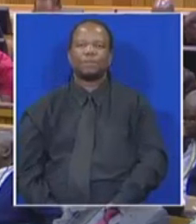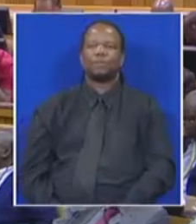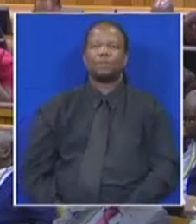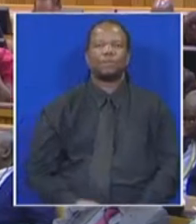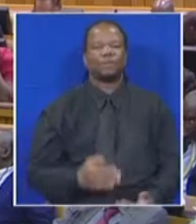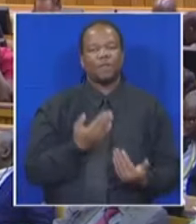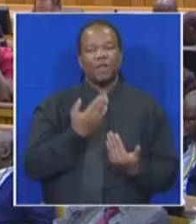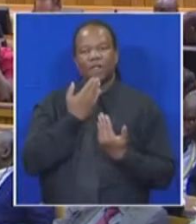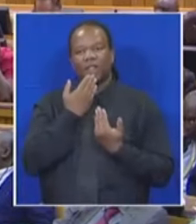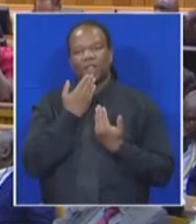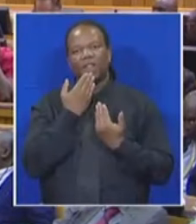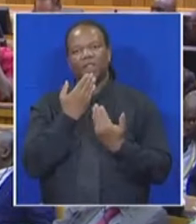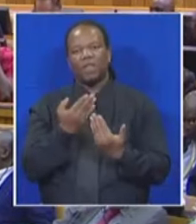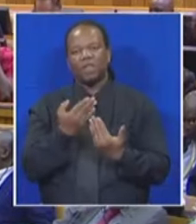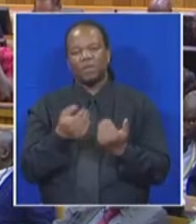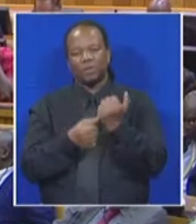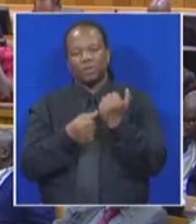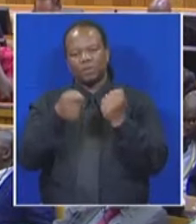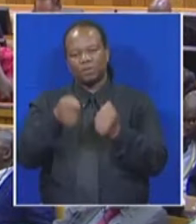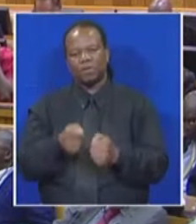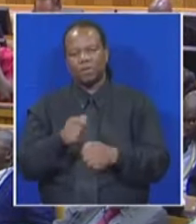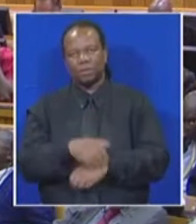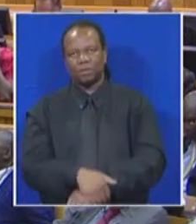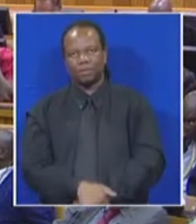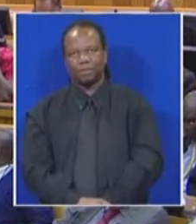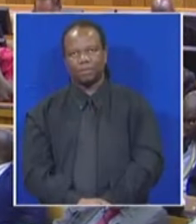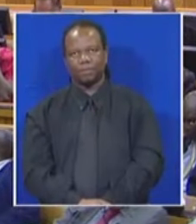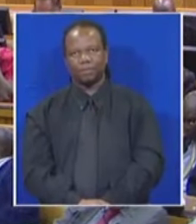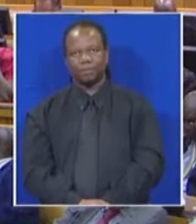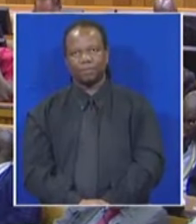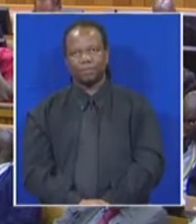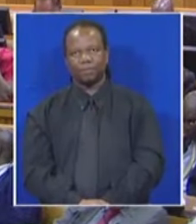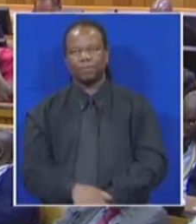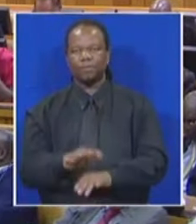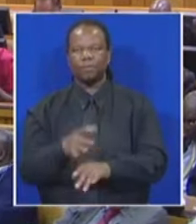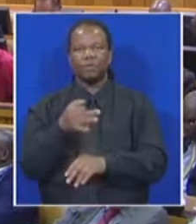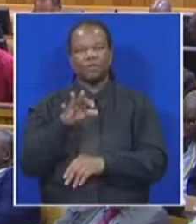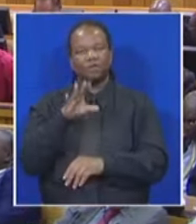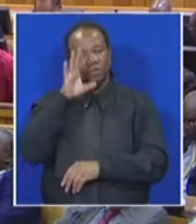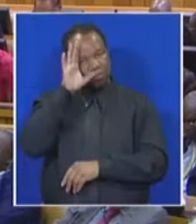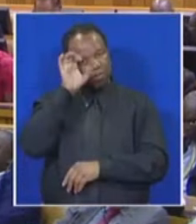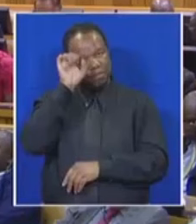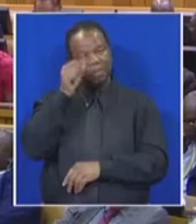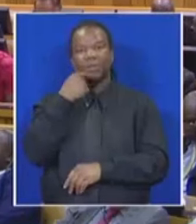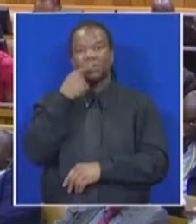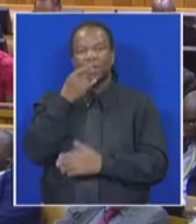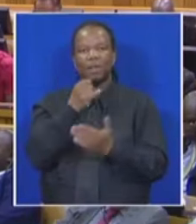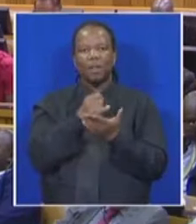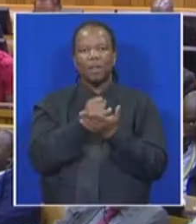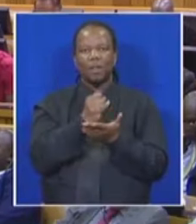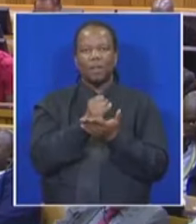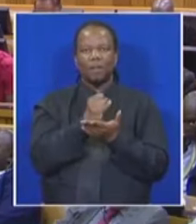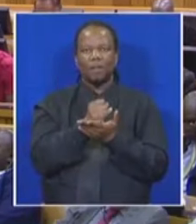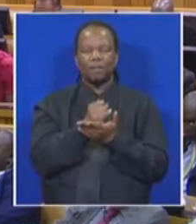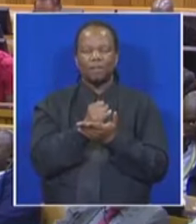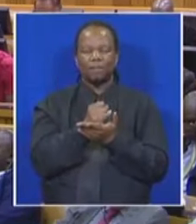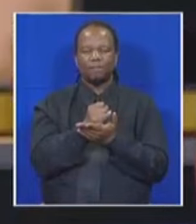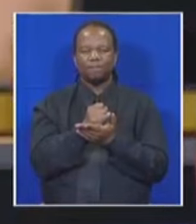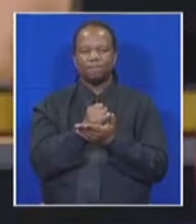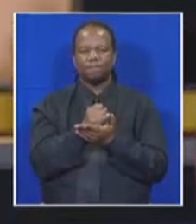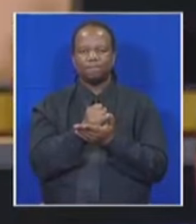Thank you very much, Honourable Deputy Speaker. Indeed, if you remember correctly, we said earlier